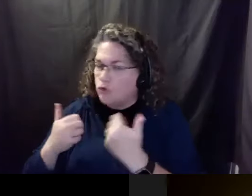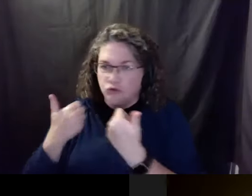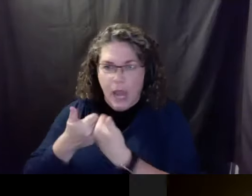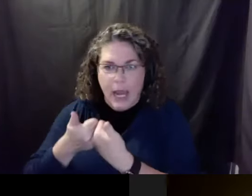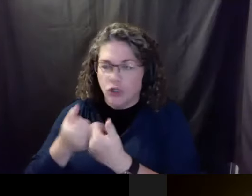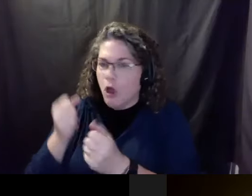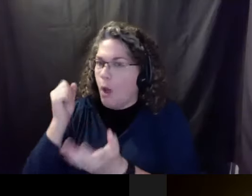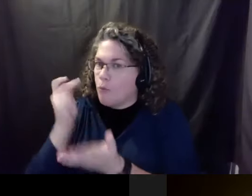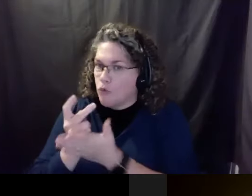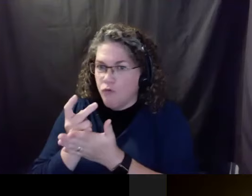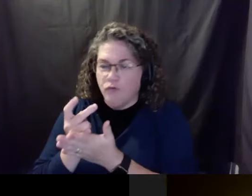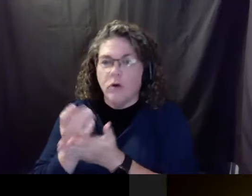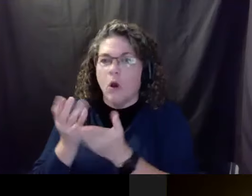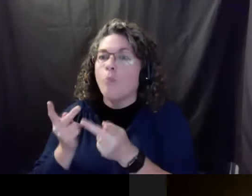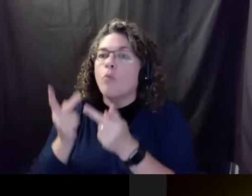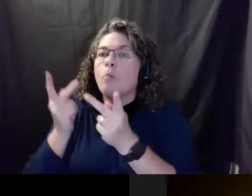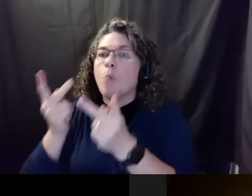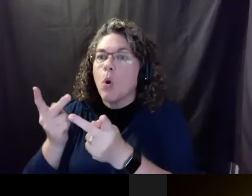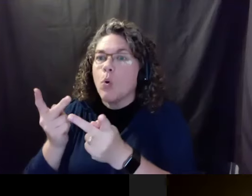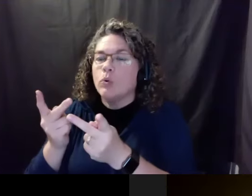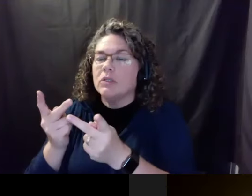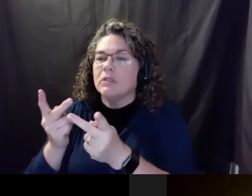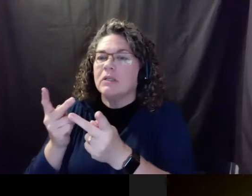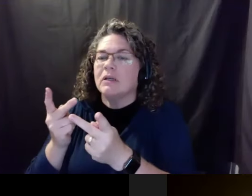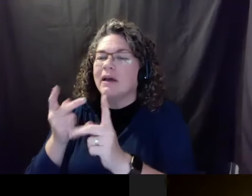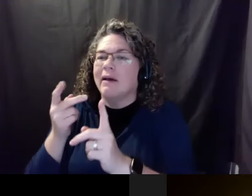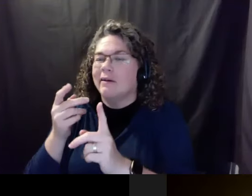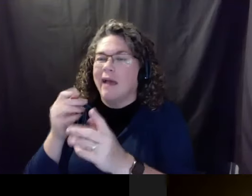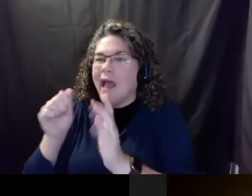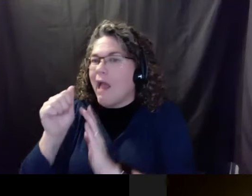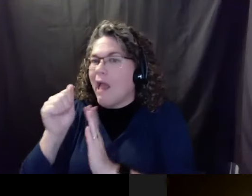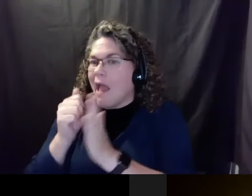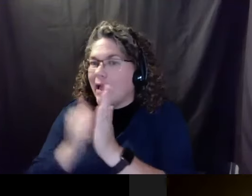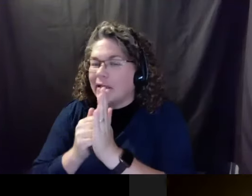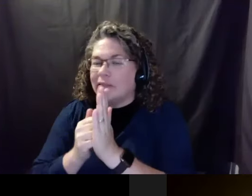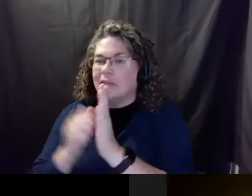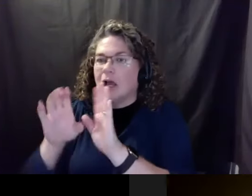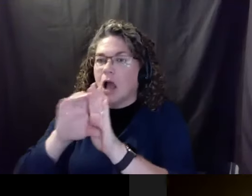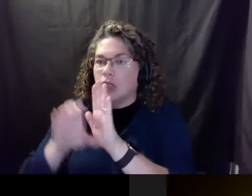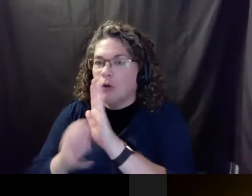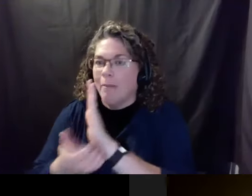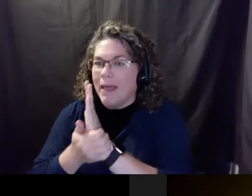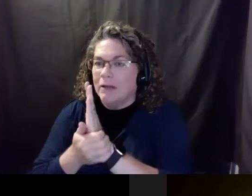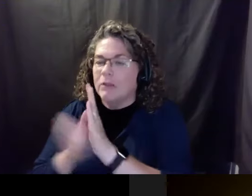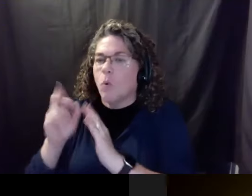proposed initiative acts, constitutional amendments, or referendum.